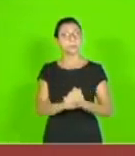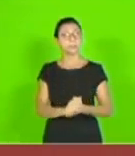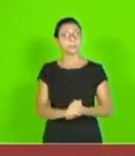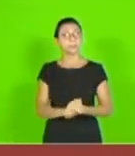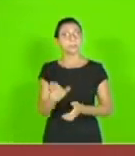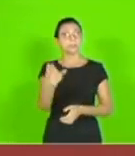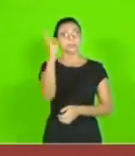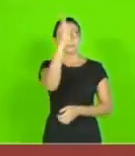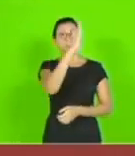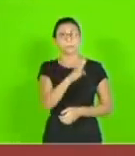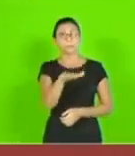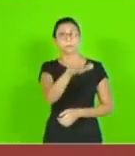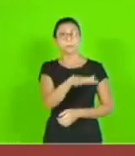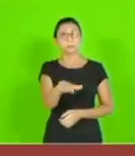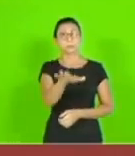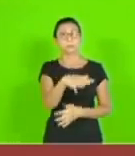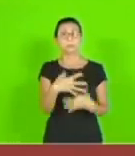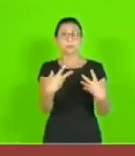blessing.